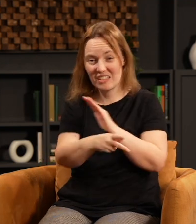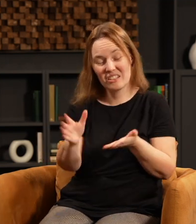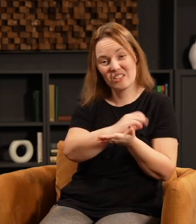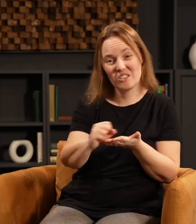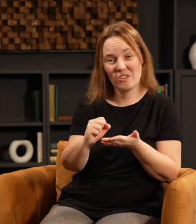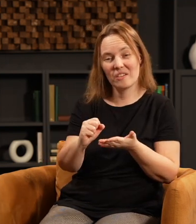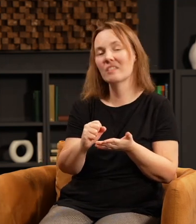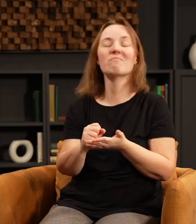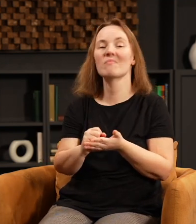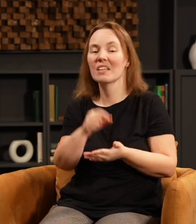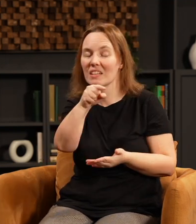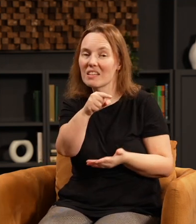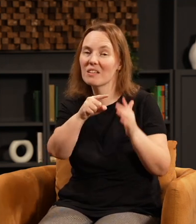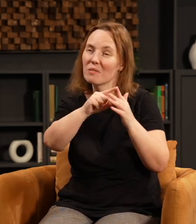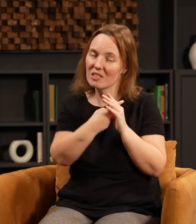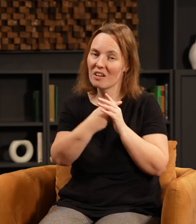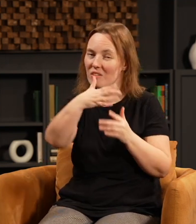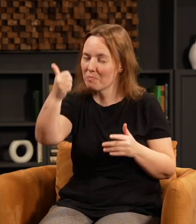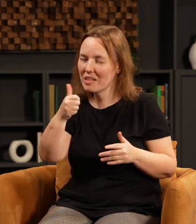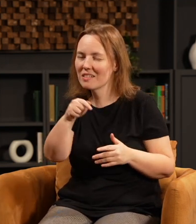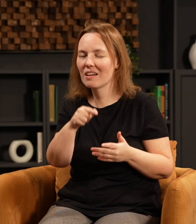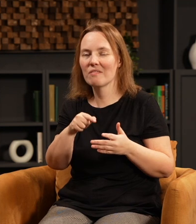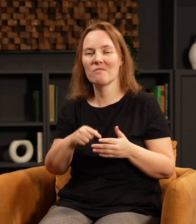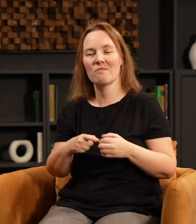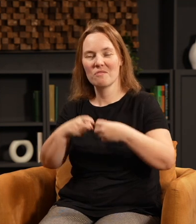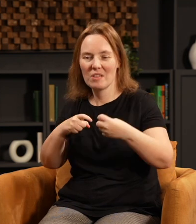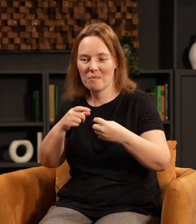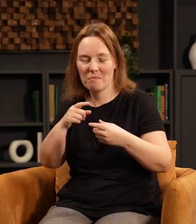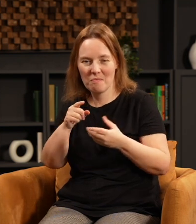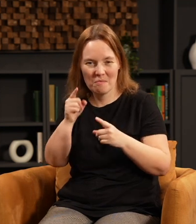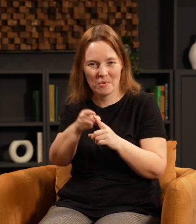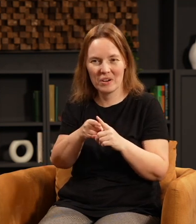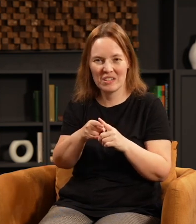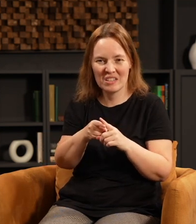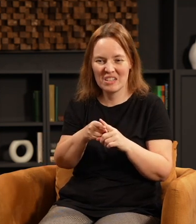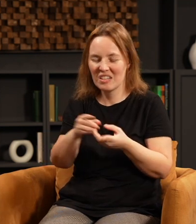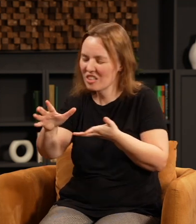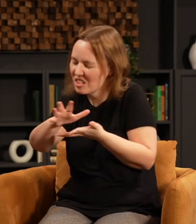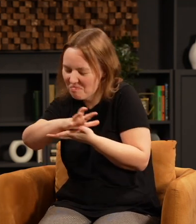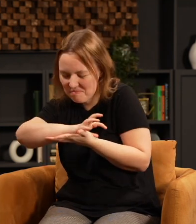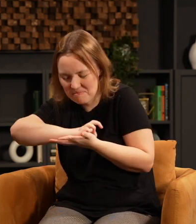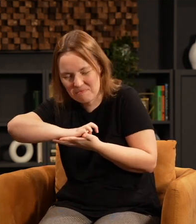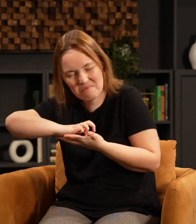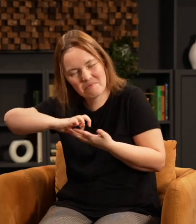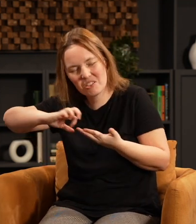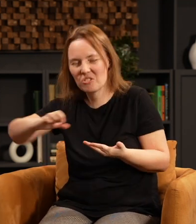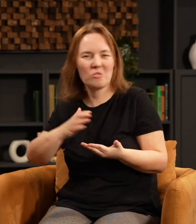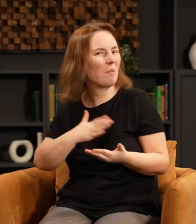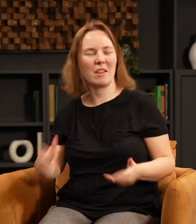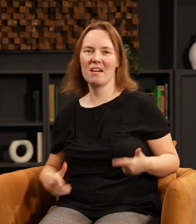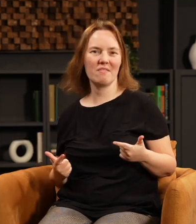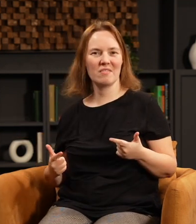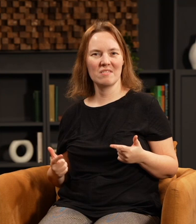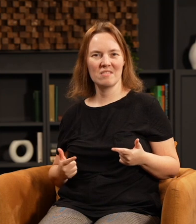to is that he will begin as best he can from that point to systematically dismantle my life, to begin to undo things